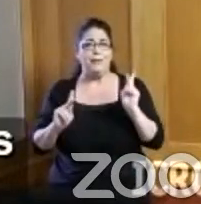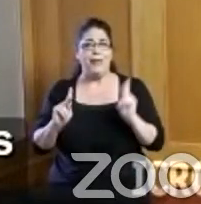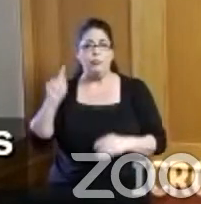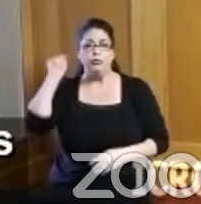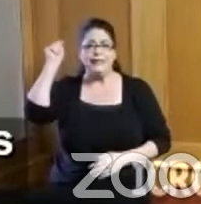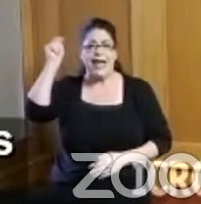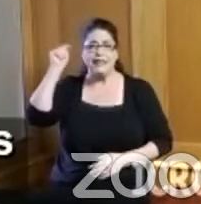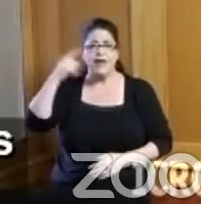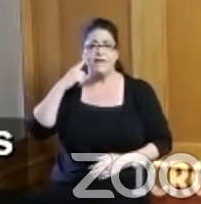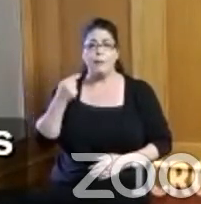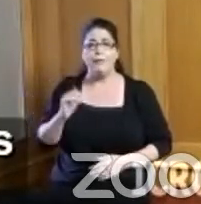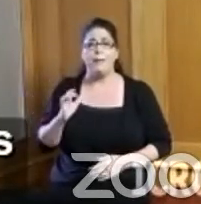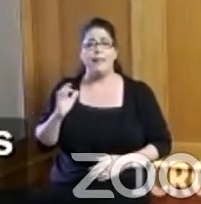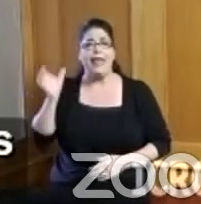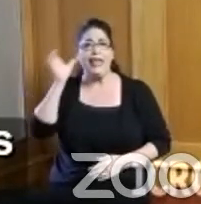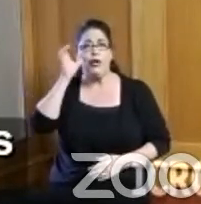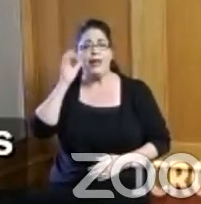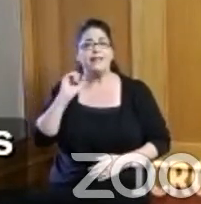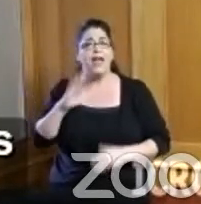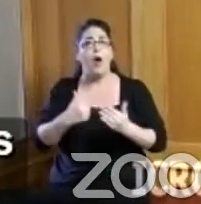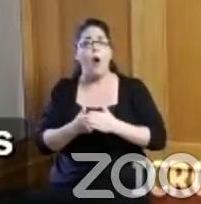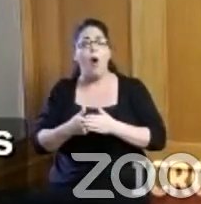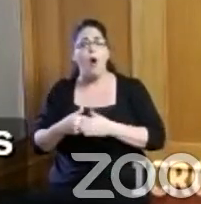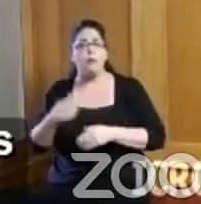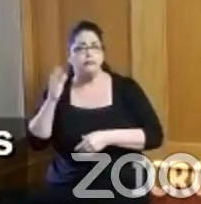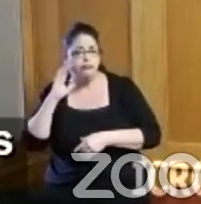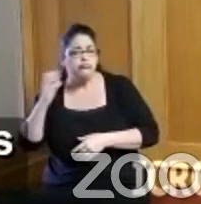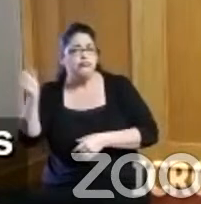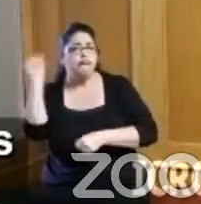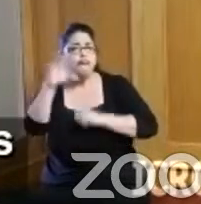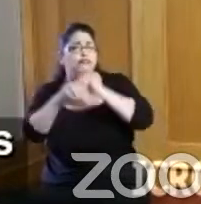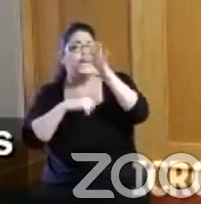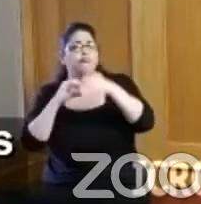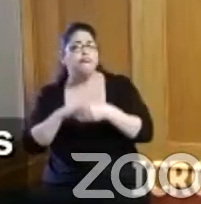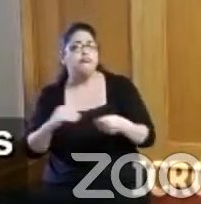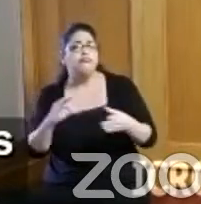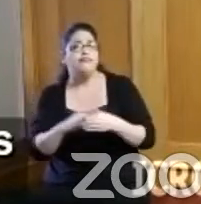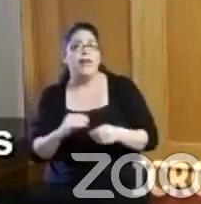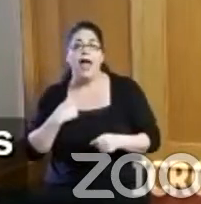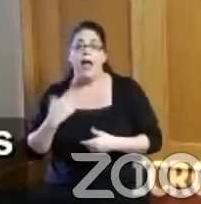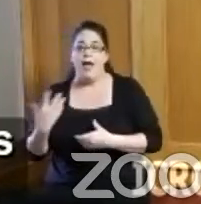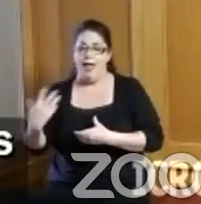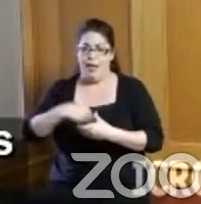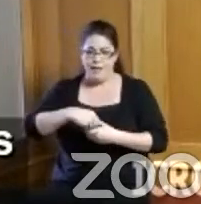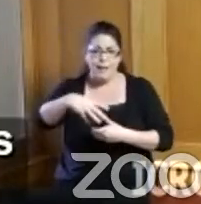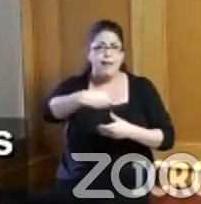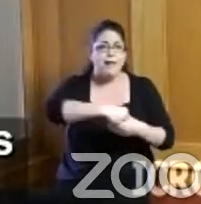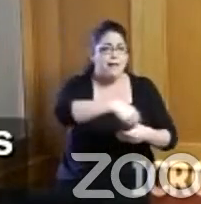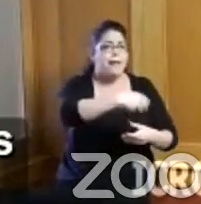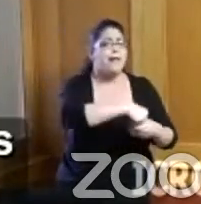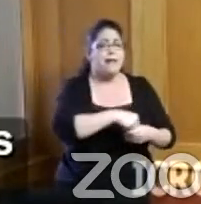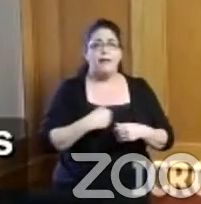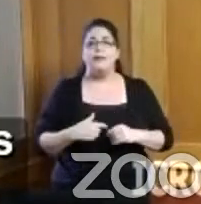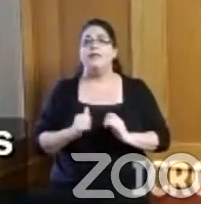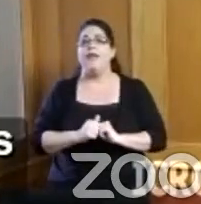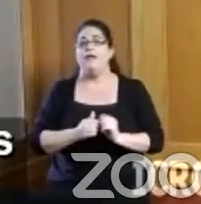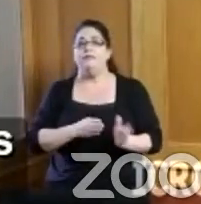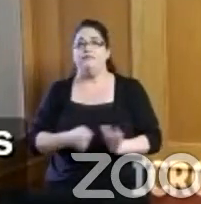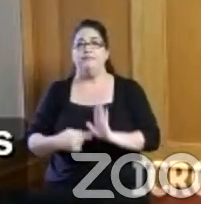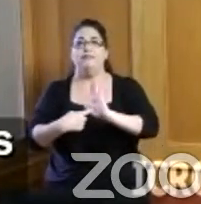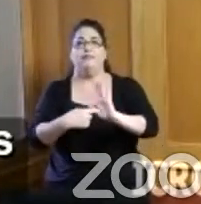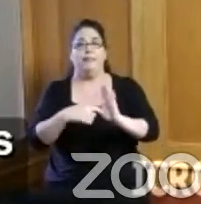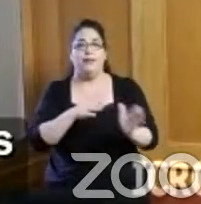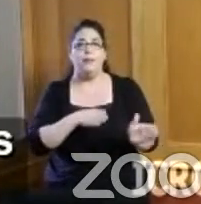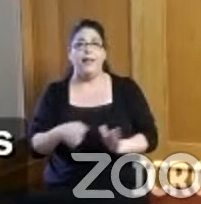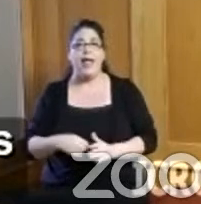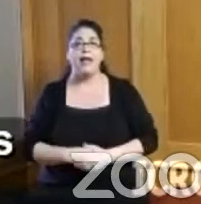at our public hearings, and they all weighed in and we listened to them, and the plan reflects what we heard from those folks out in the community. So I